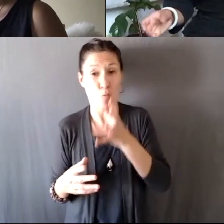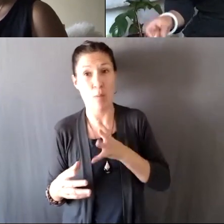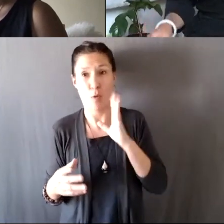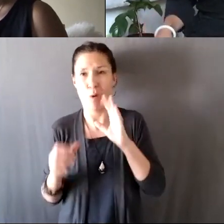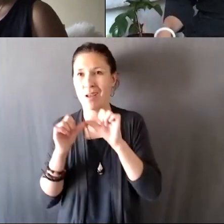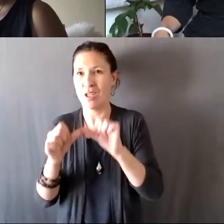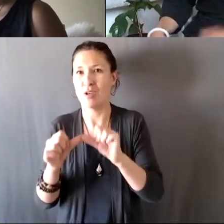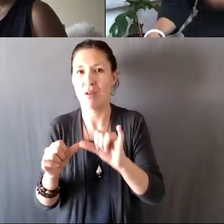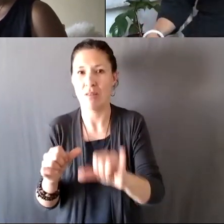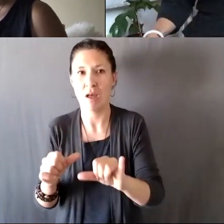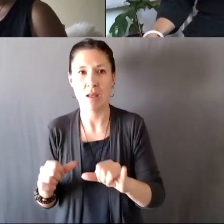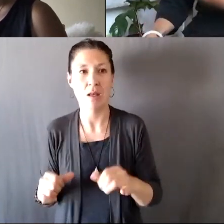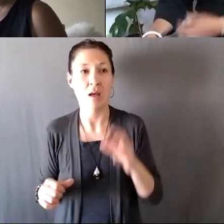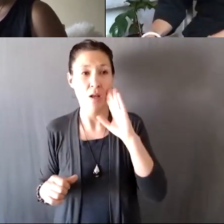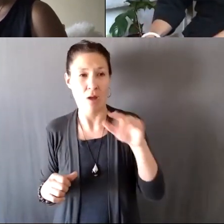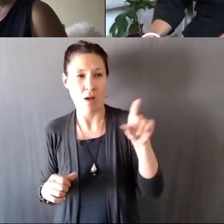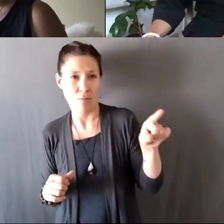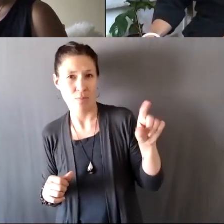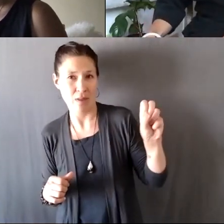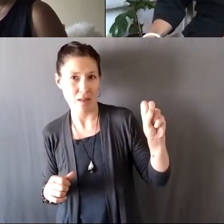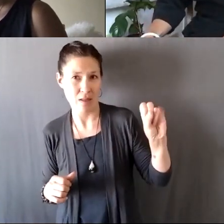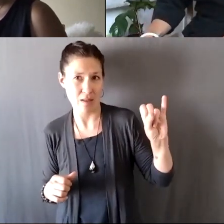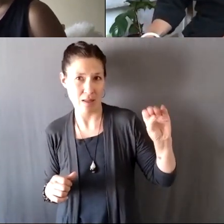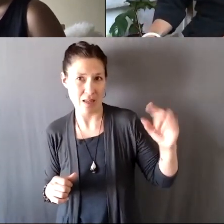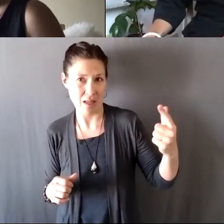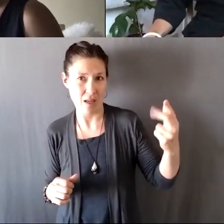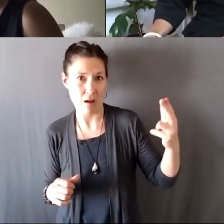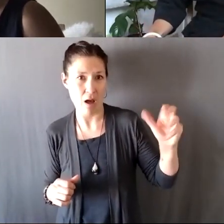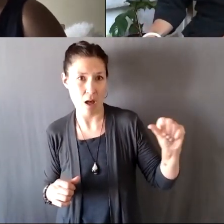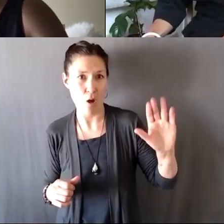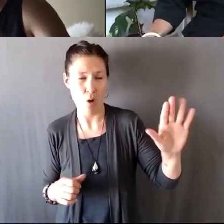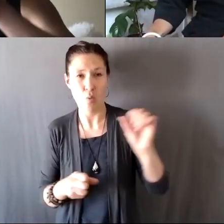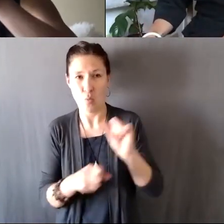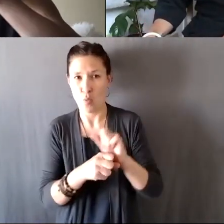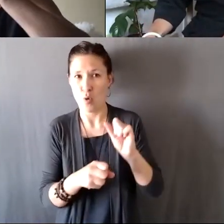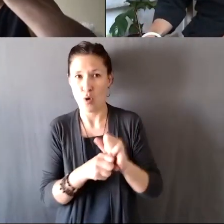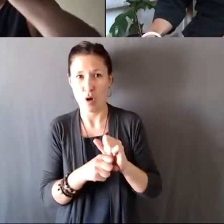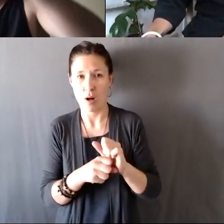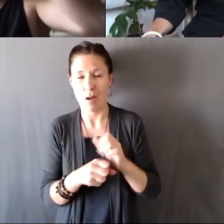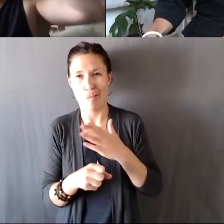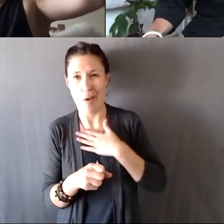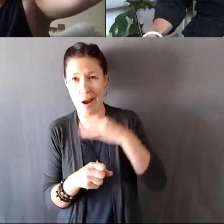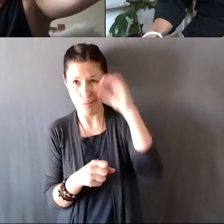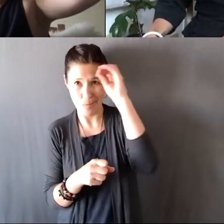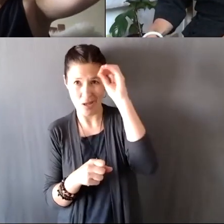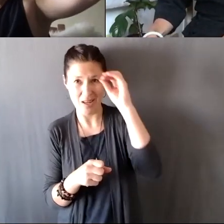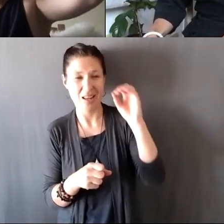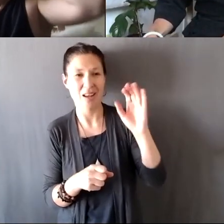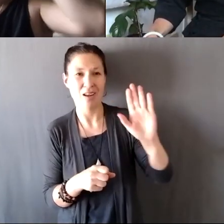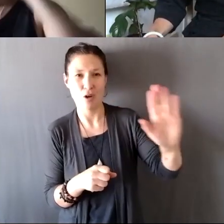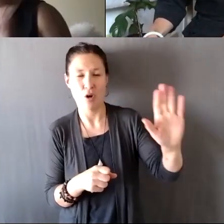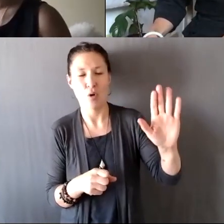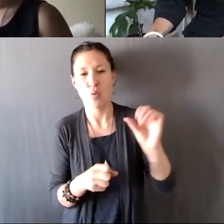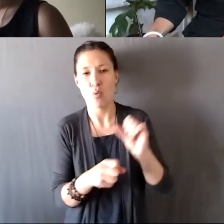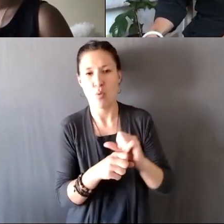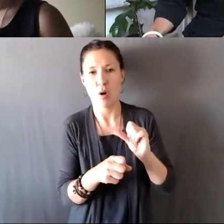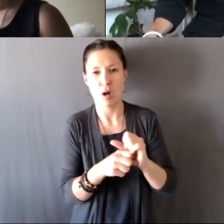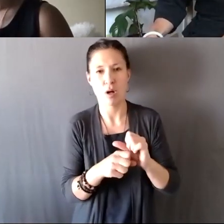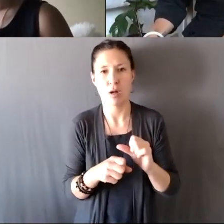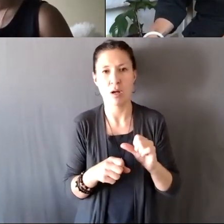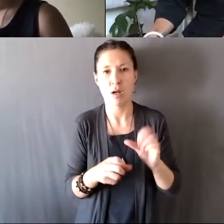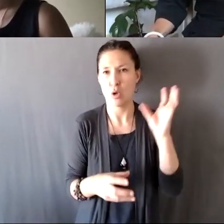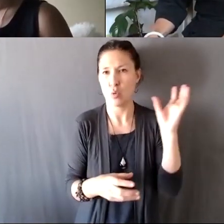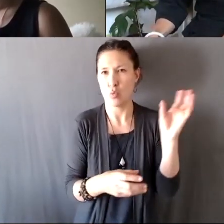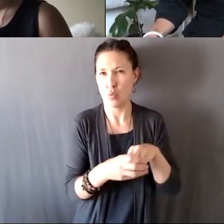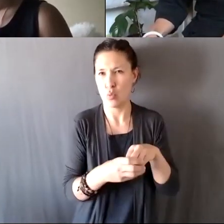Singha's work, from my perspective, also deals a lot with the same elements as my